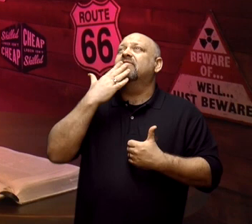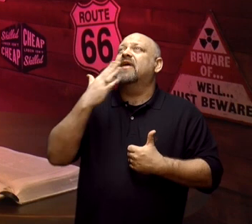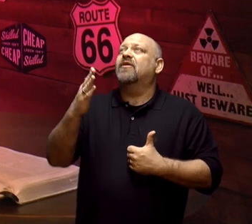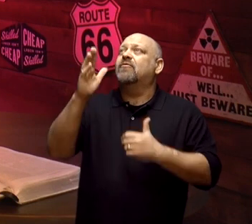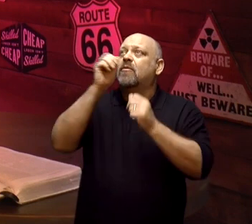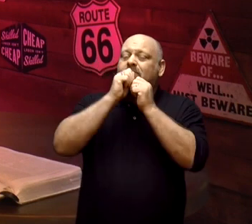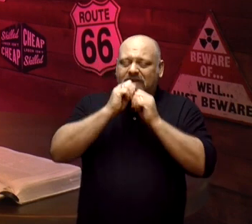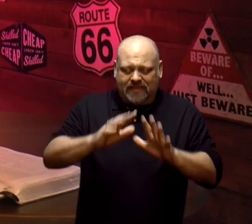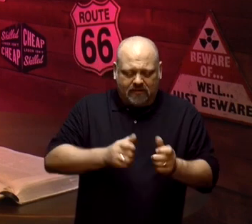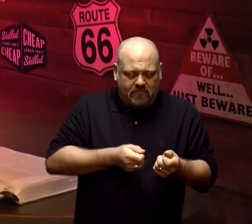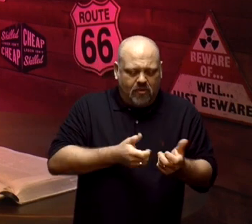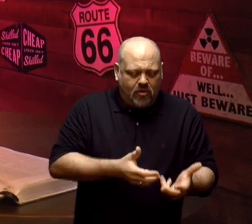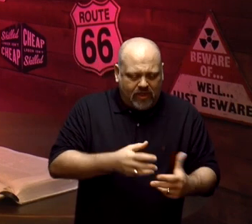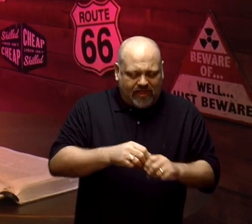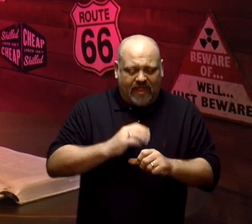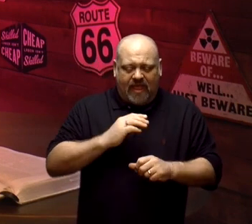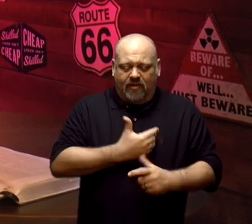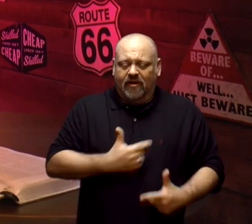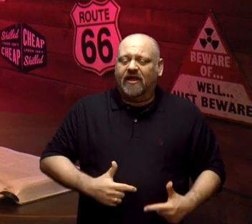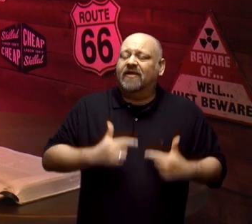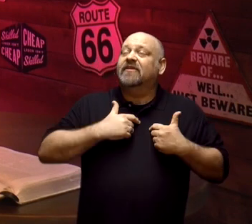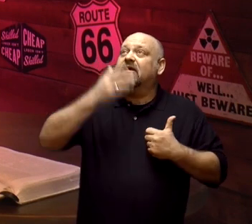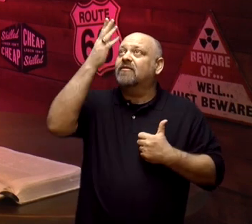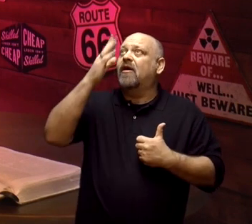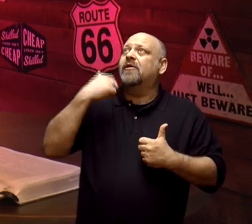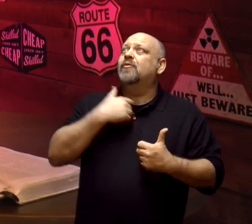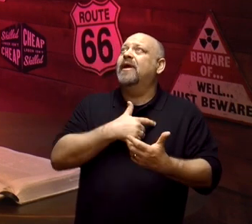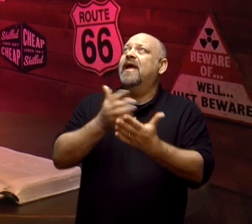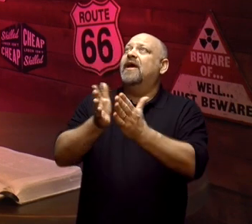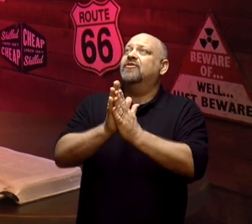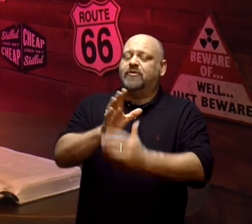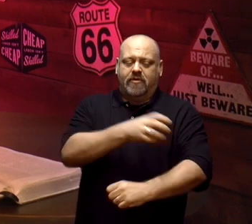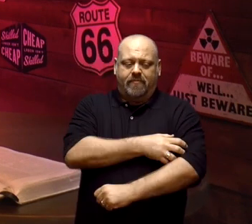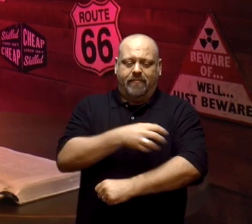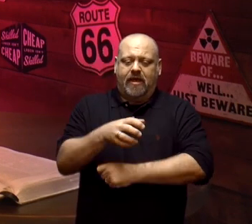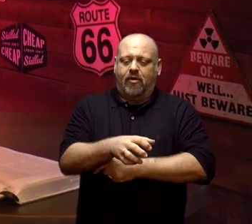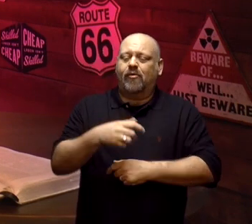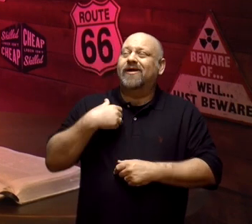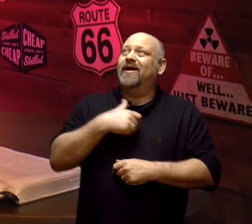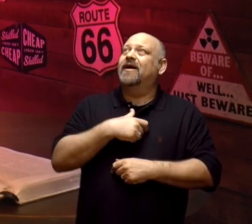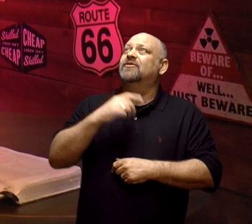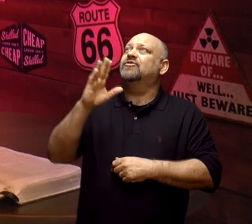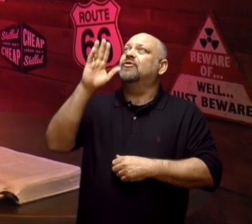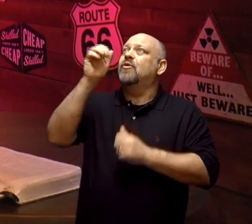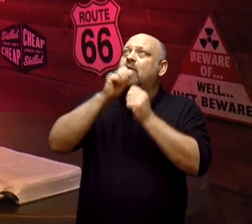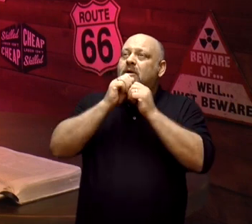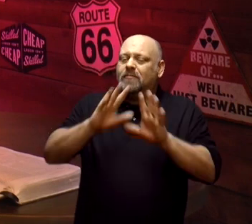our lives. And God, we ask that you would empower us to extend